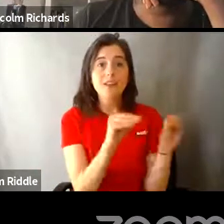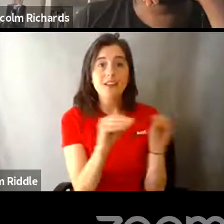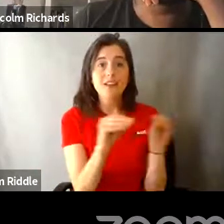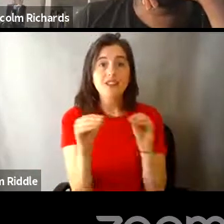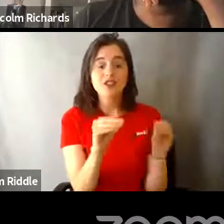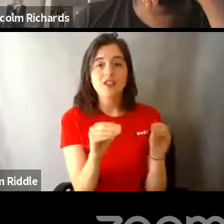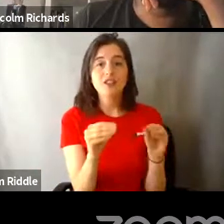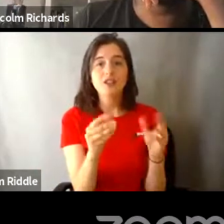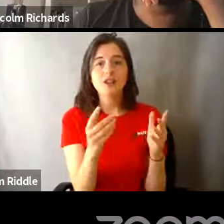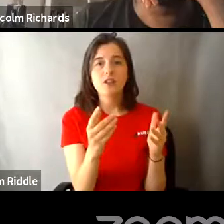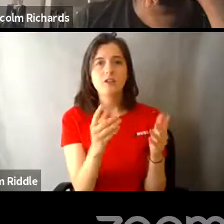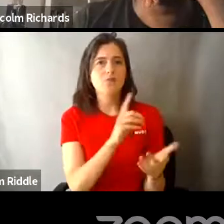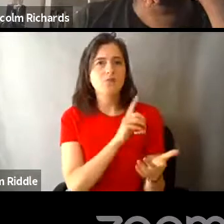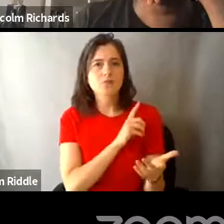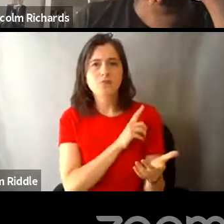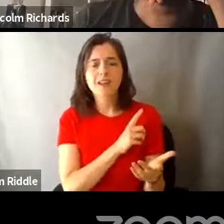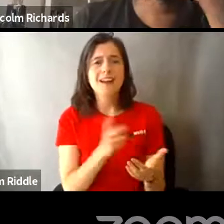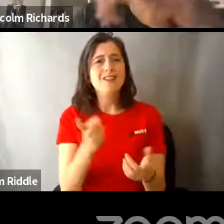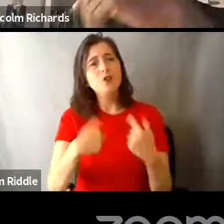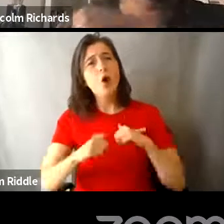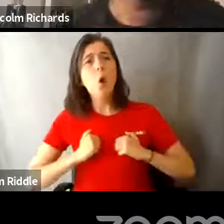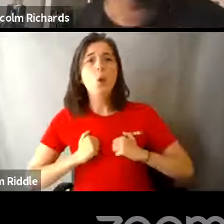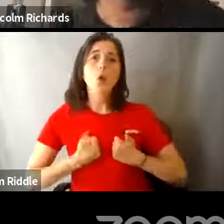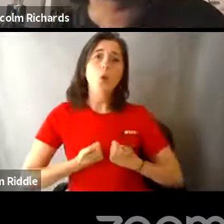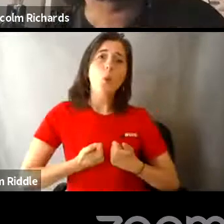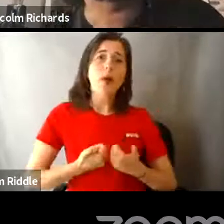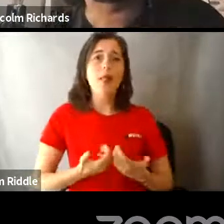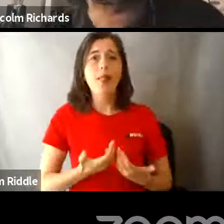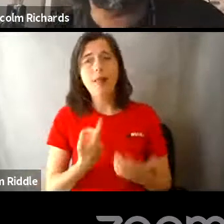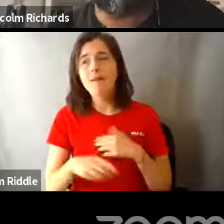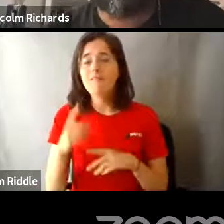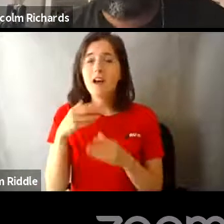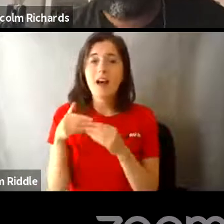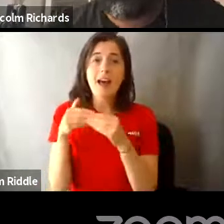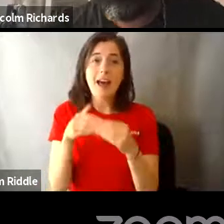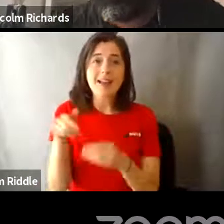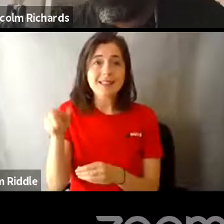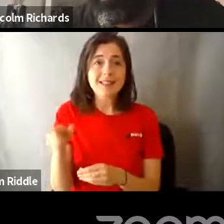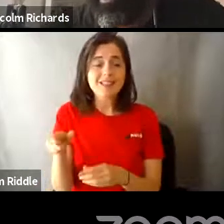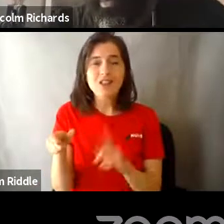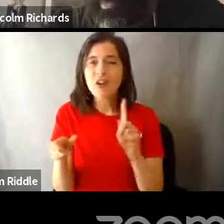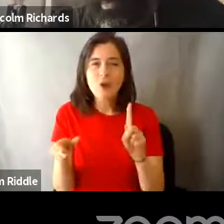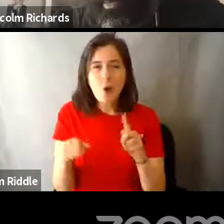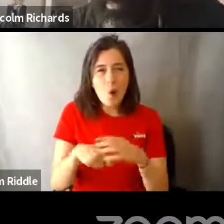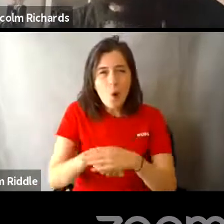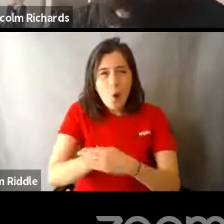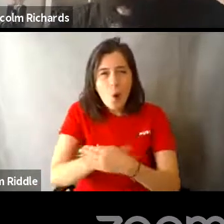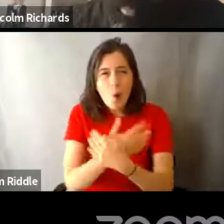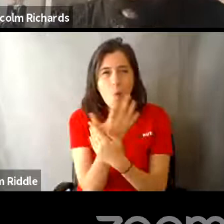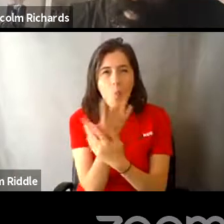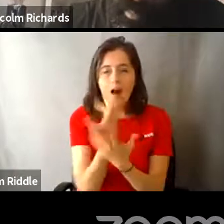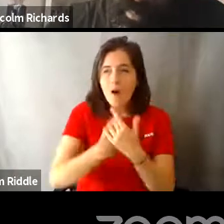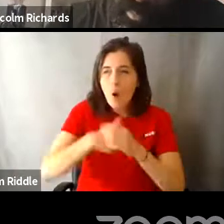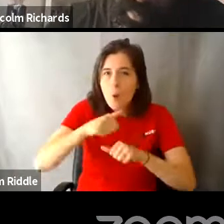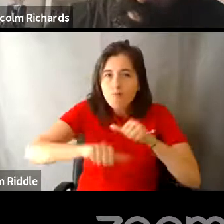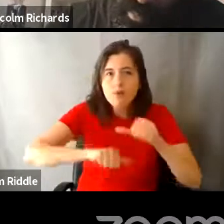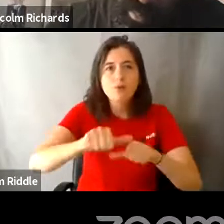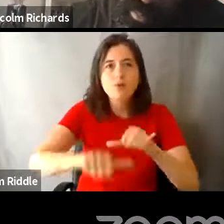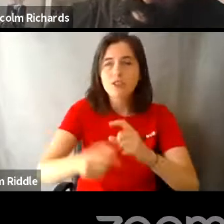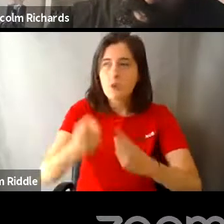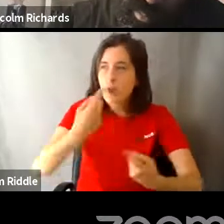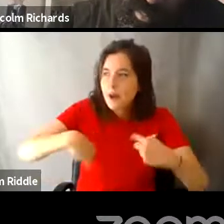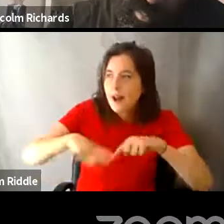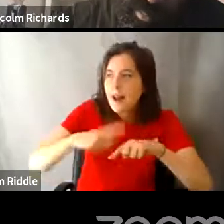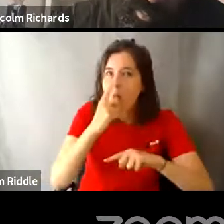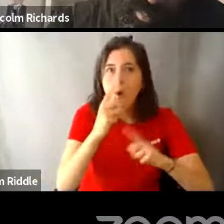consequence of the goodwill of a particular head teacher, but is actually organic to the whole process, that it's something that we can all as